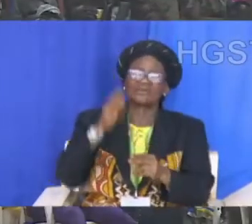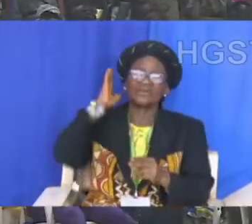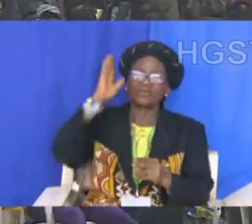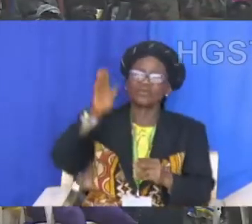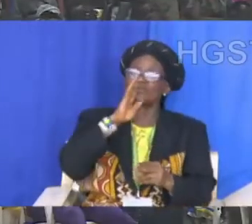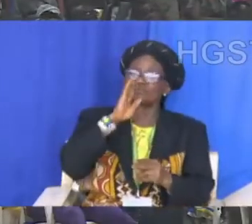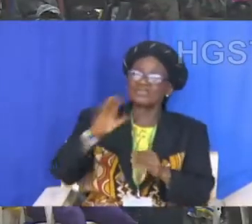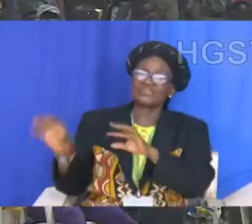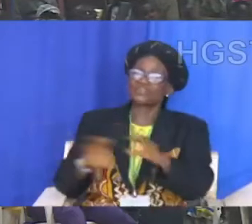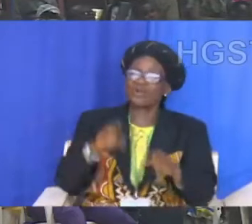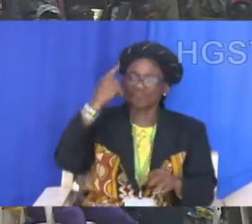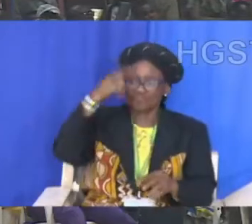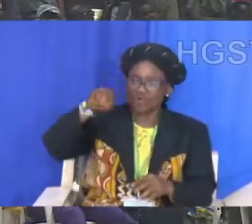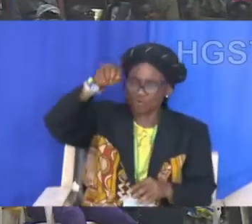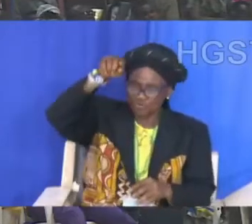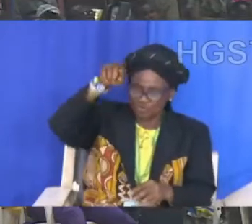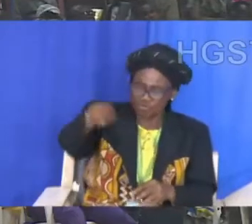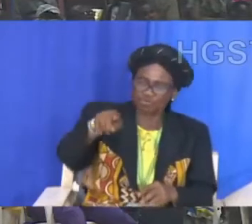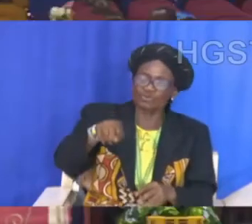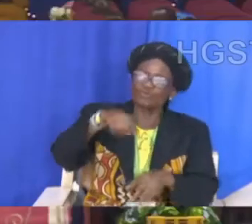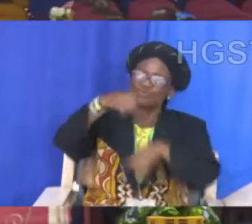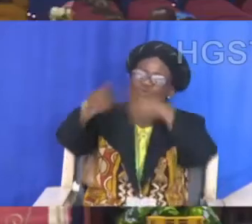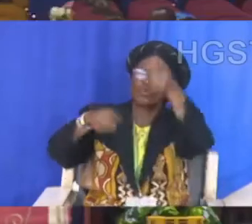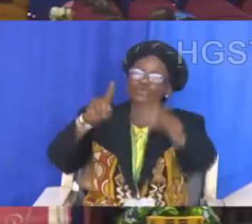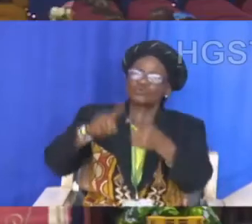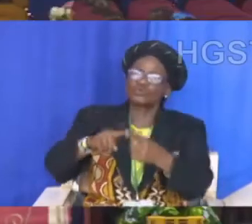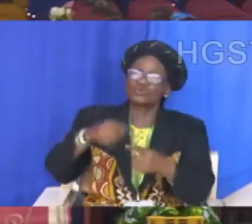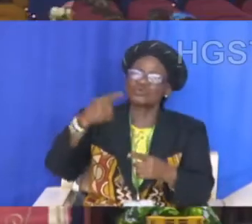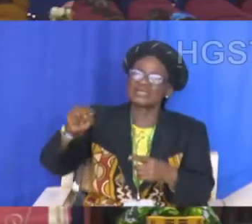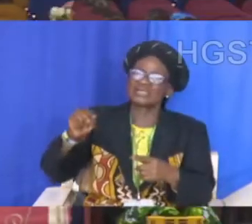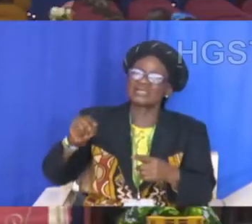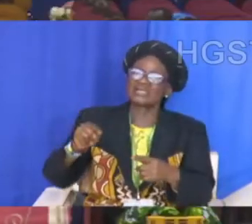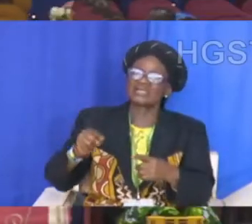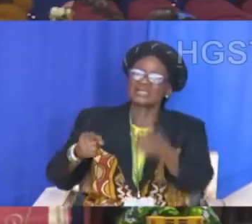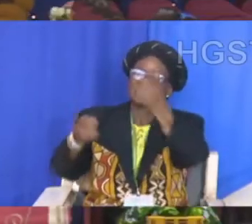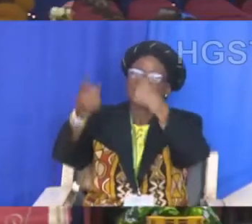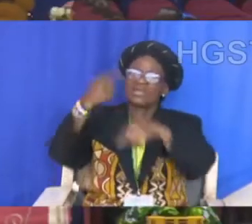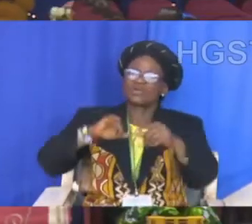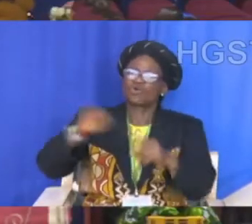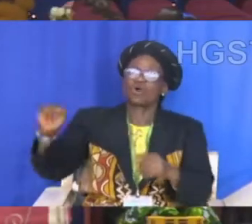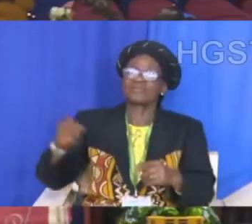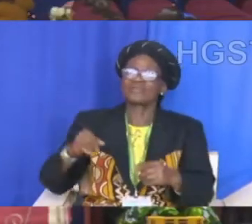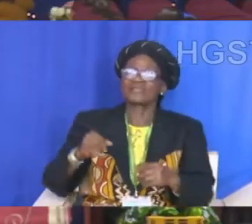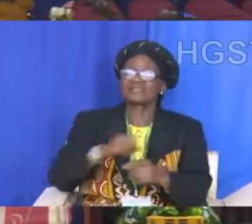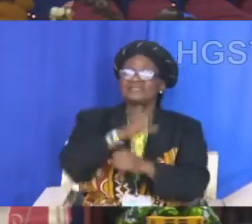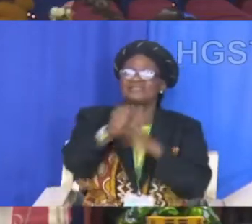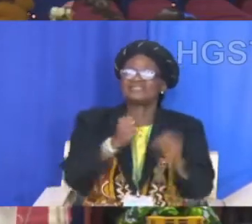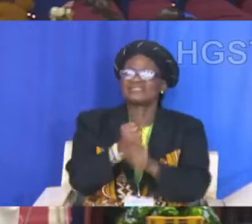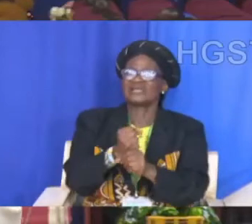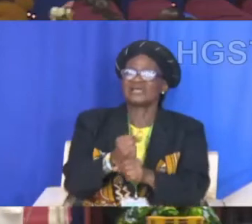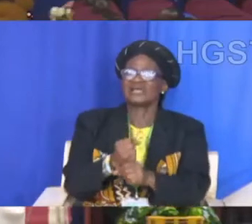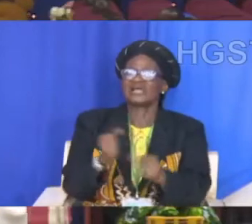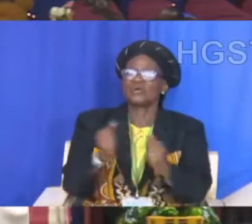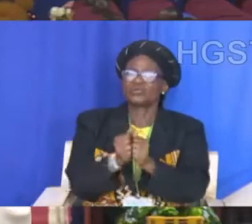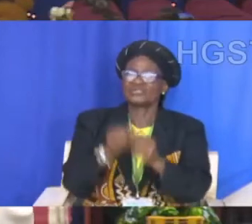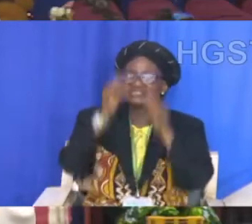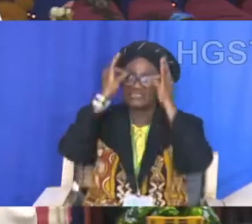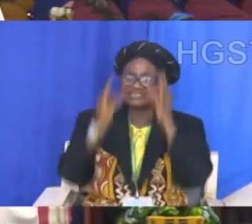Go to the coming year with a determination to win souls like you've never done